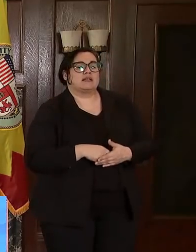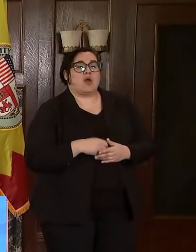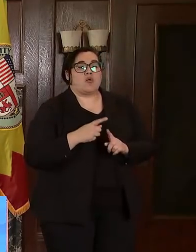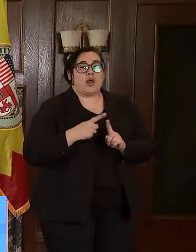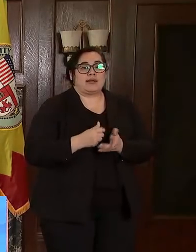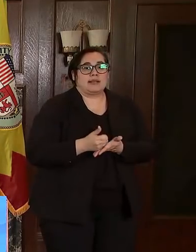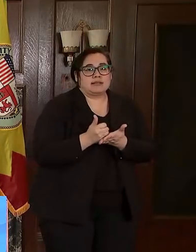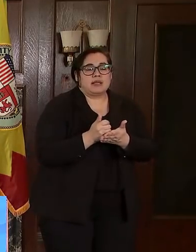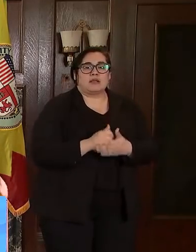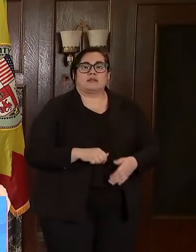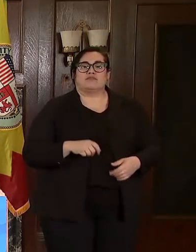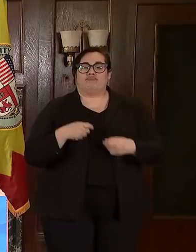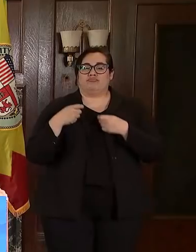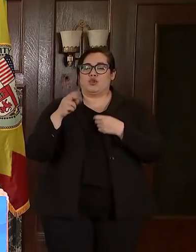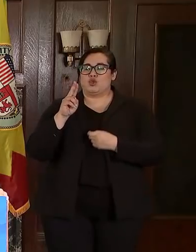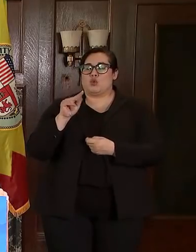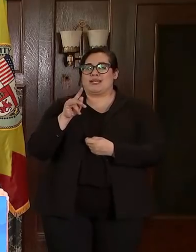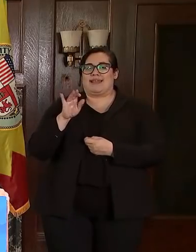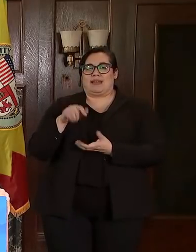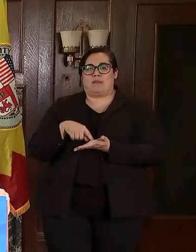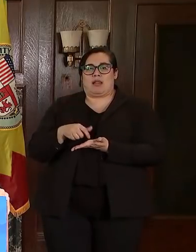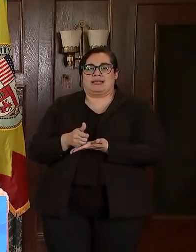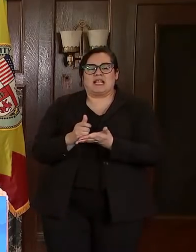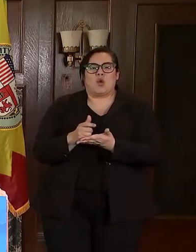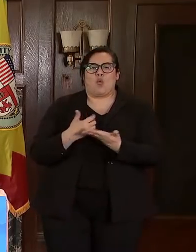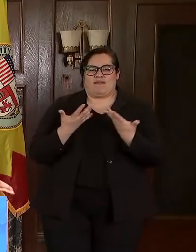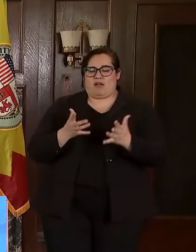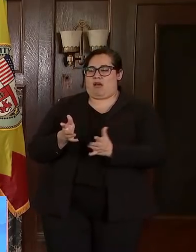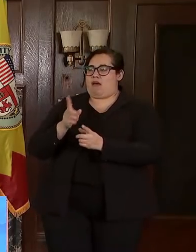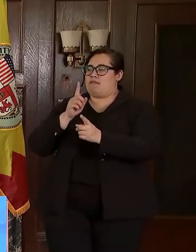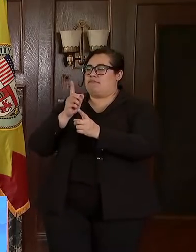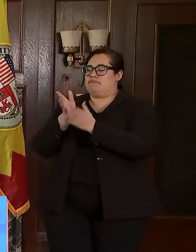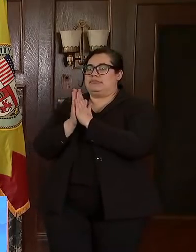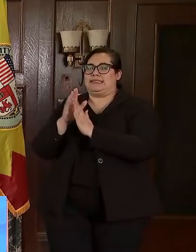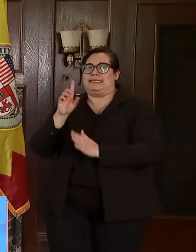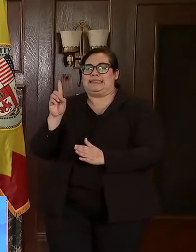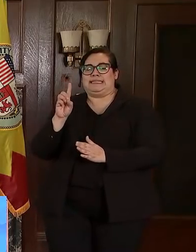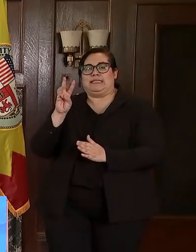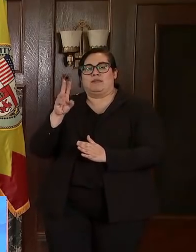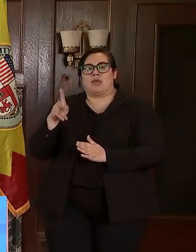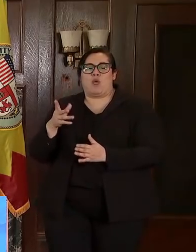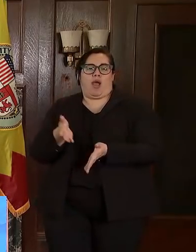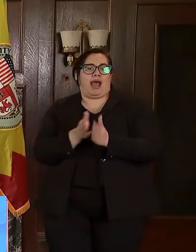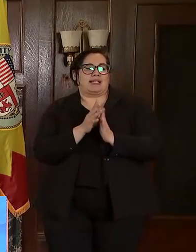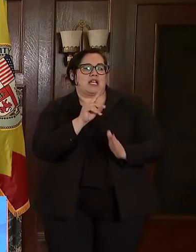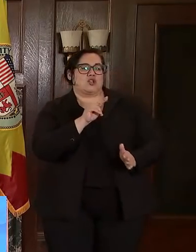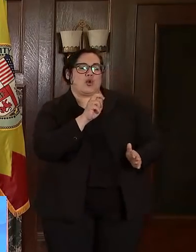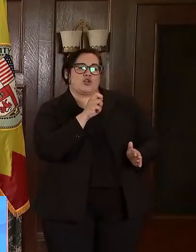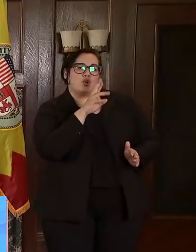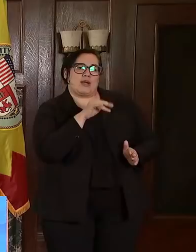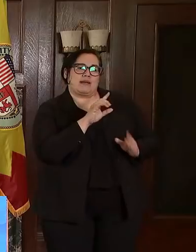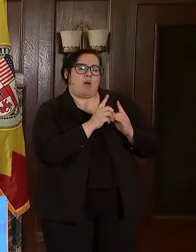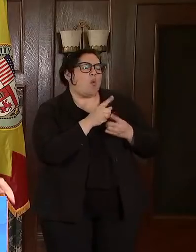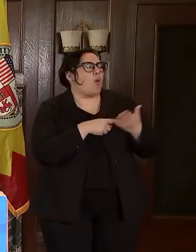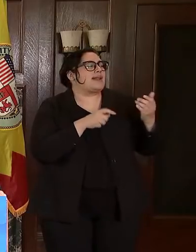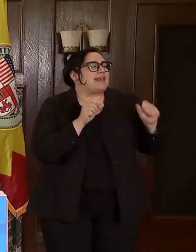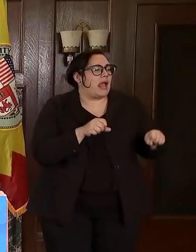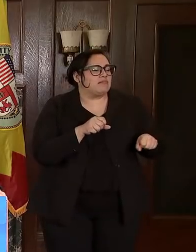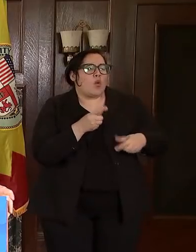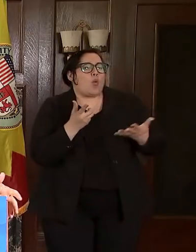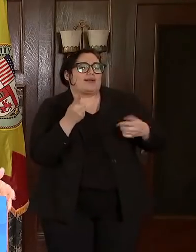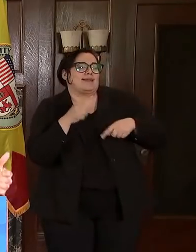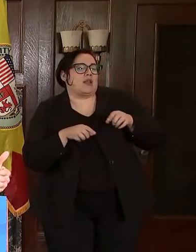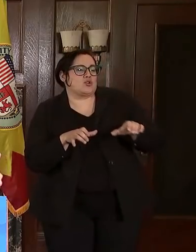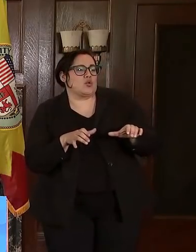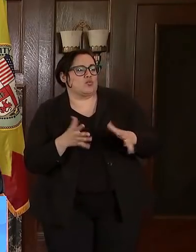rental assistance, utility assistance. We've asked DWP. We're asking the Treasury Department to let us know what we can and can't do. So we absolutely